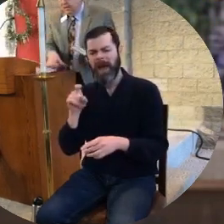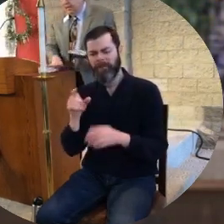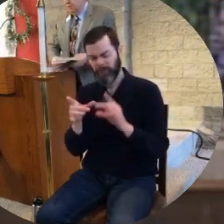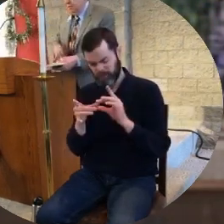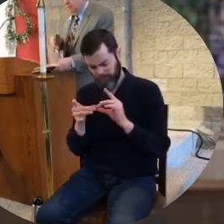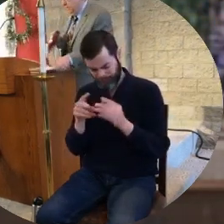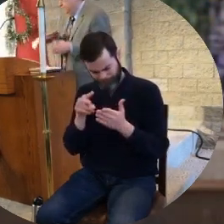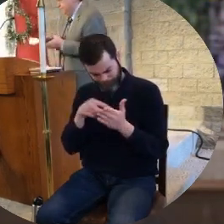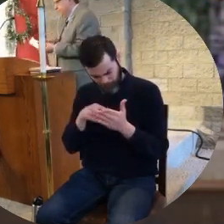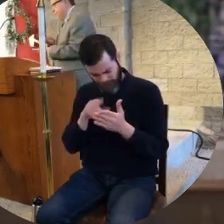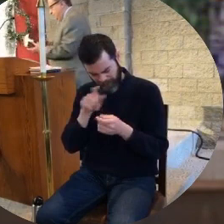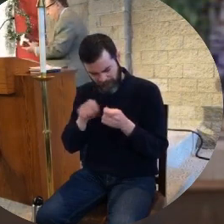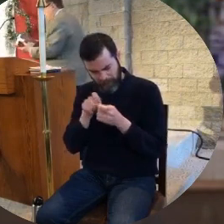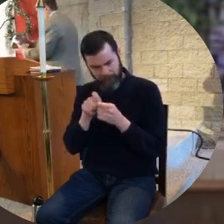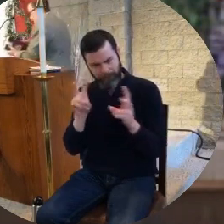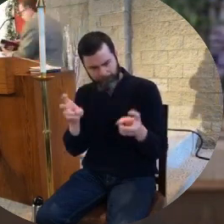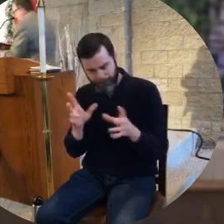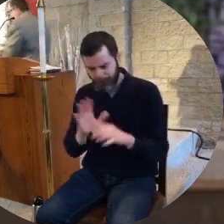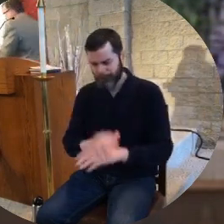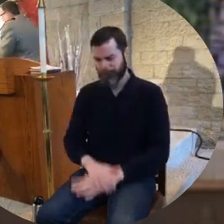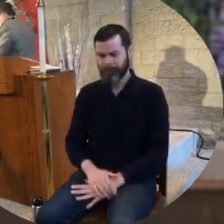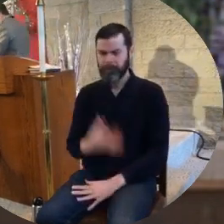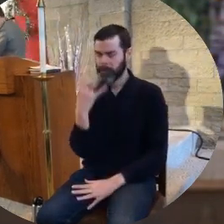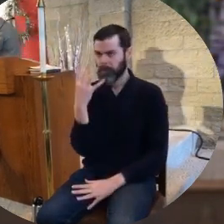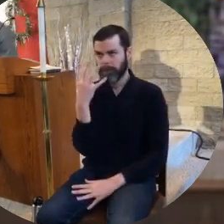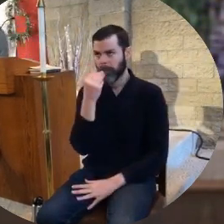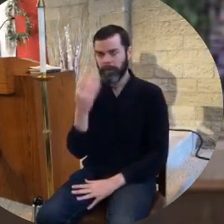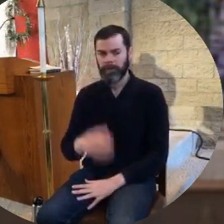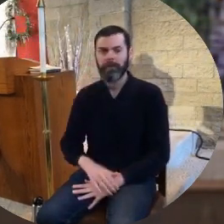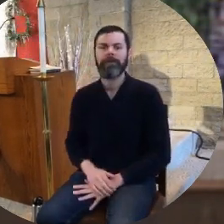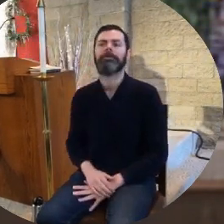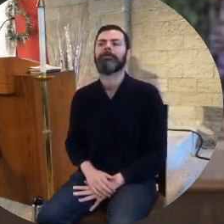just absolutely beautiful. He says,